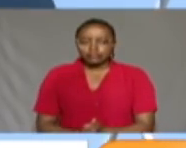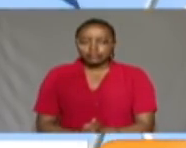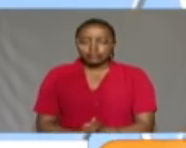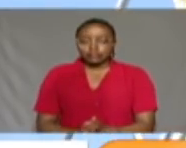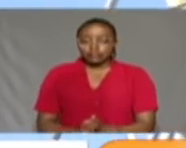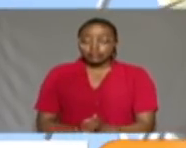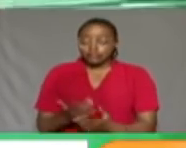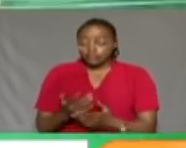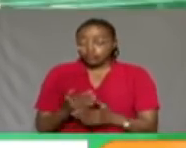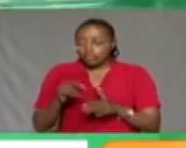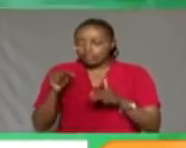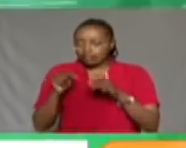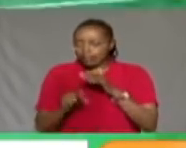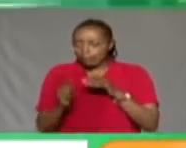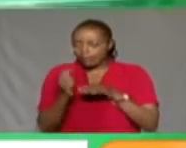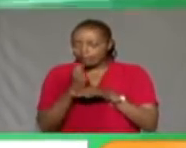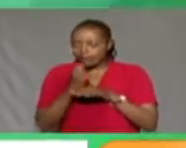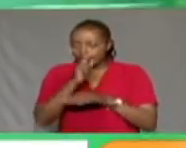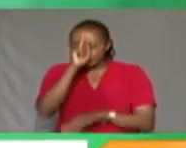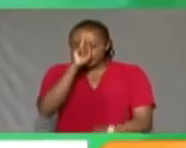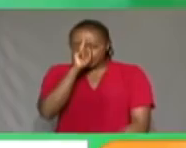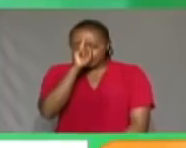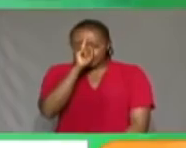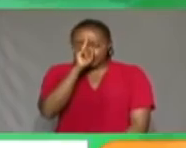Due to the intensity of the training,